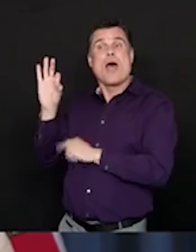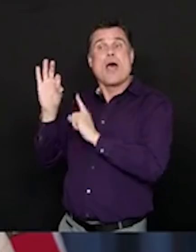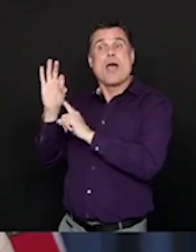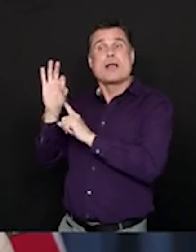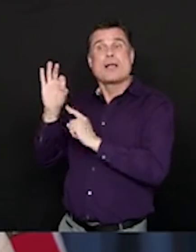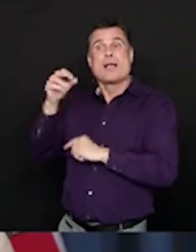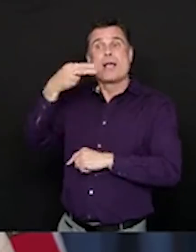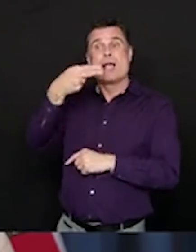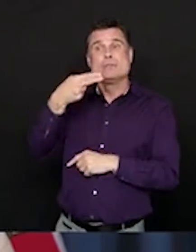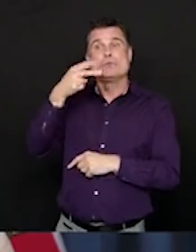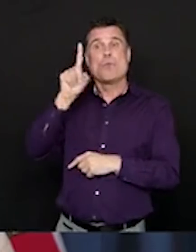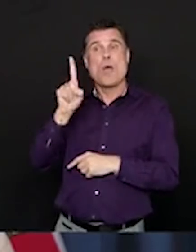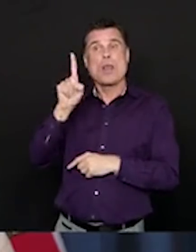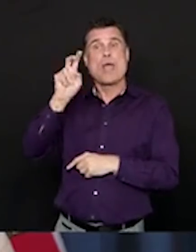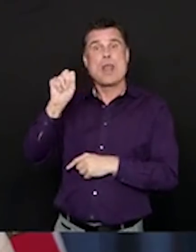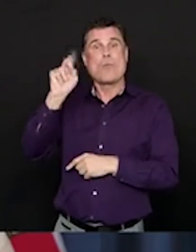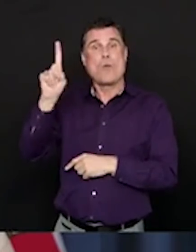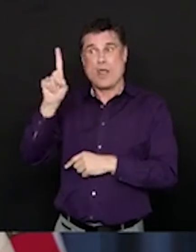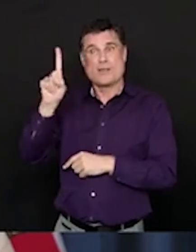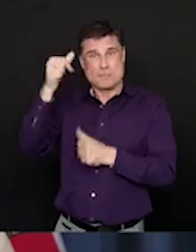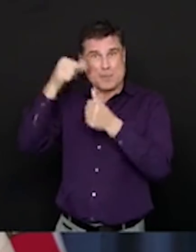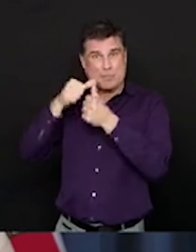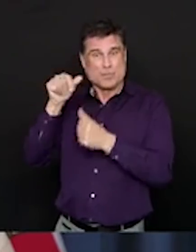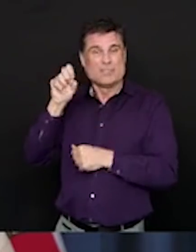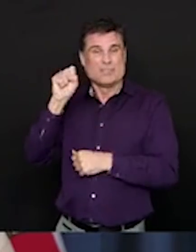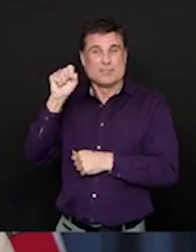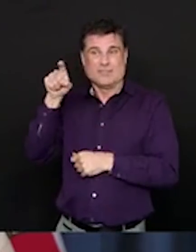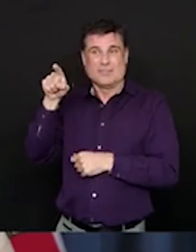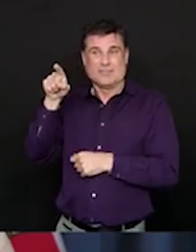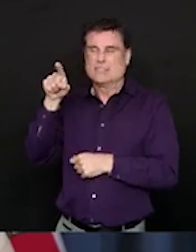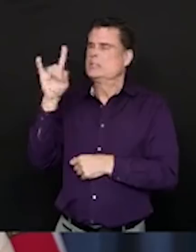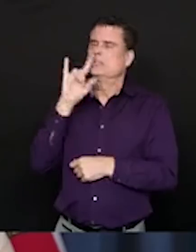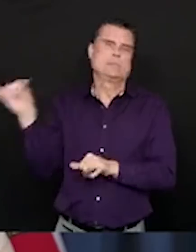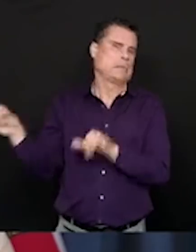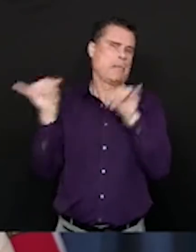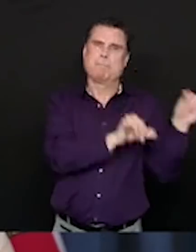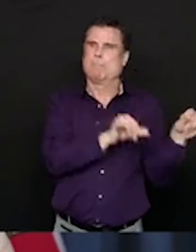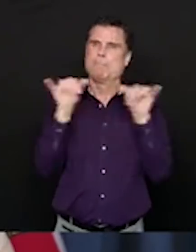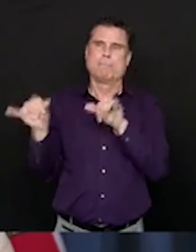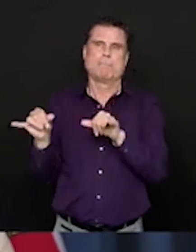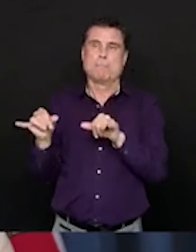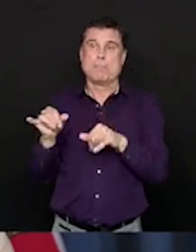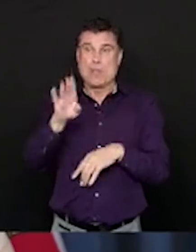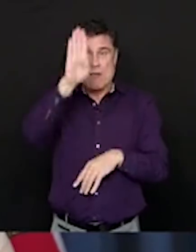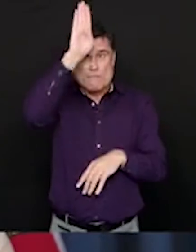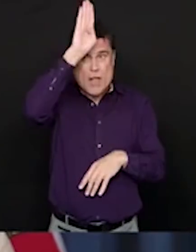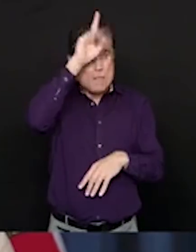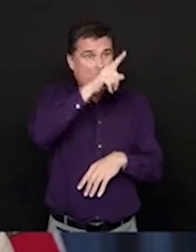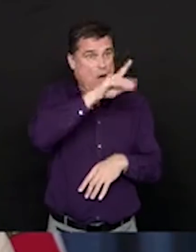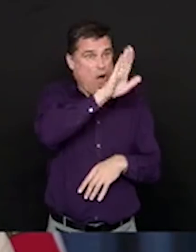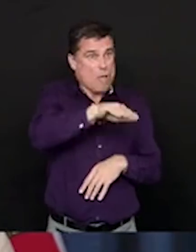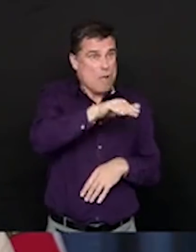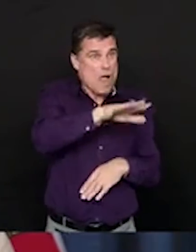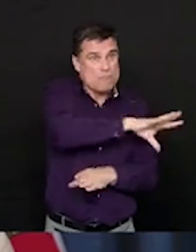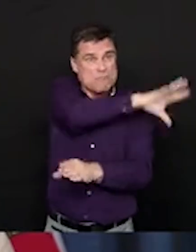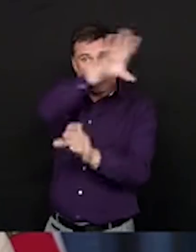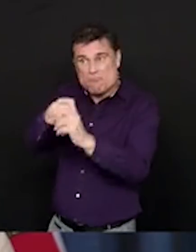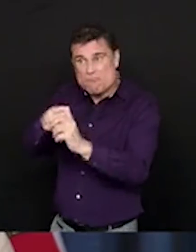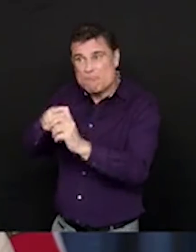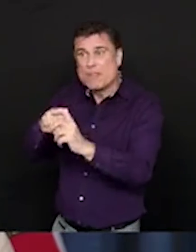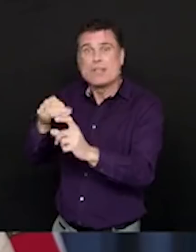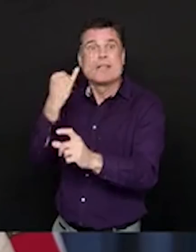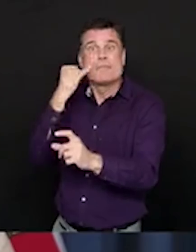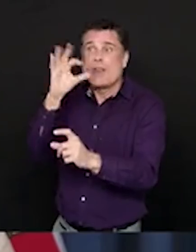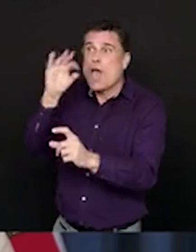ago in consultation with some of the fire services, but primarily with BCEHS for